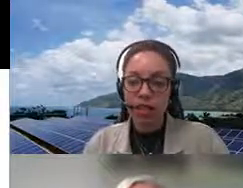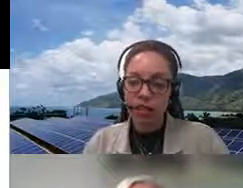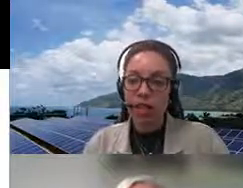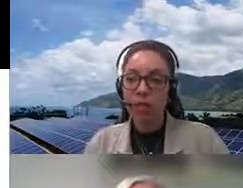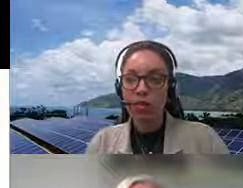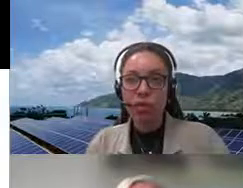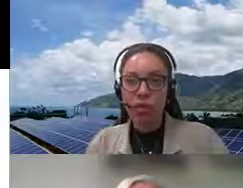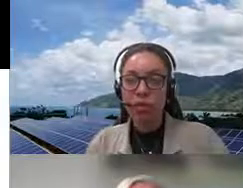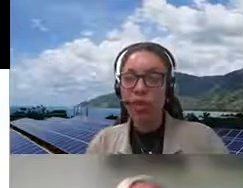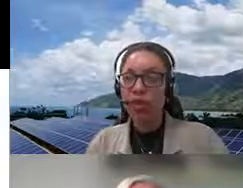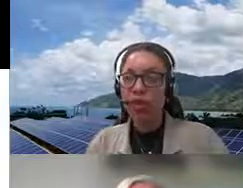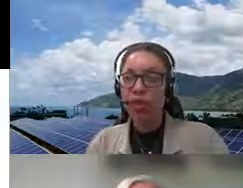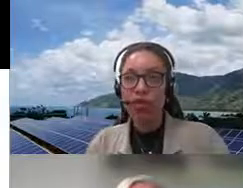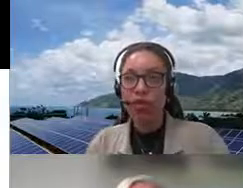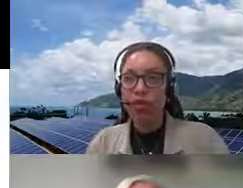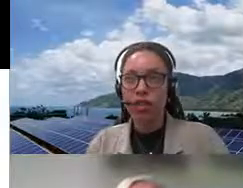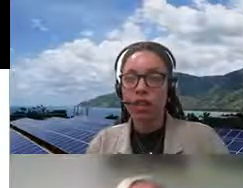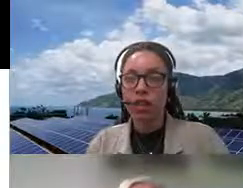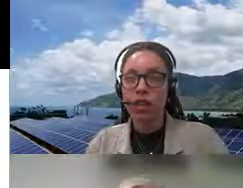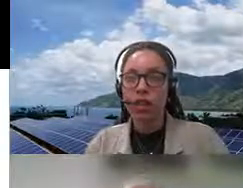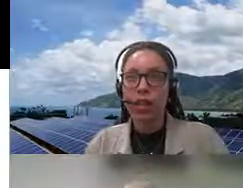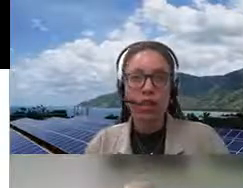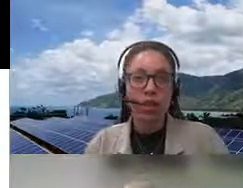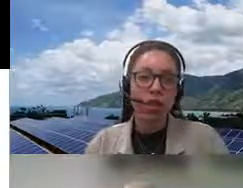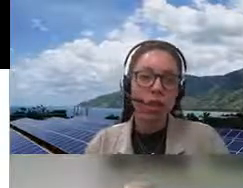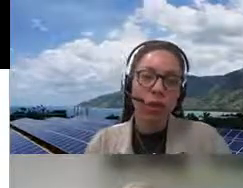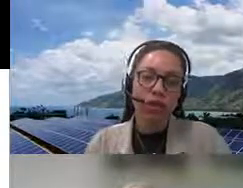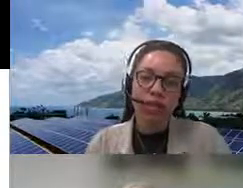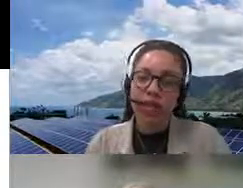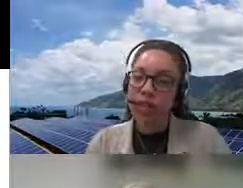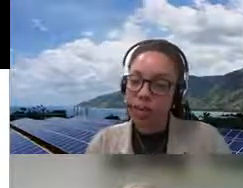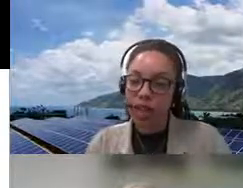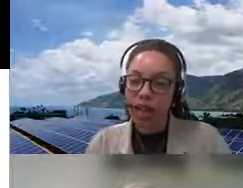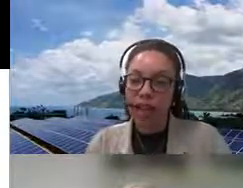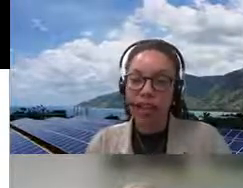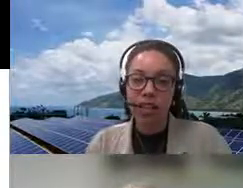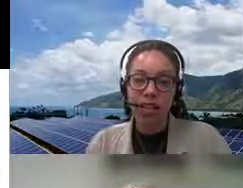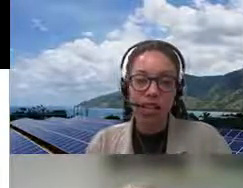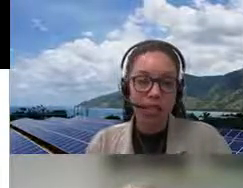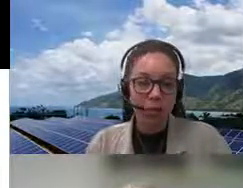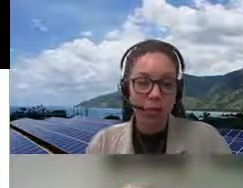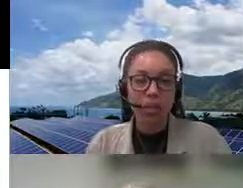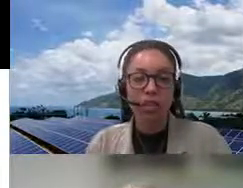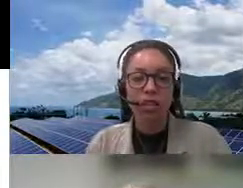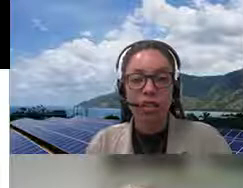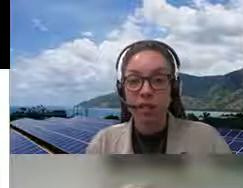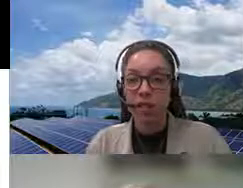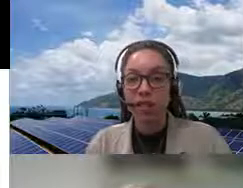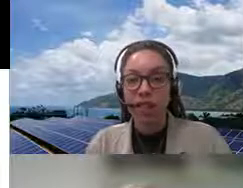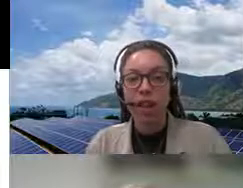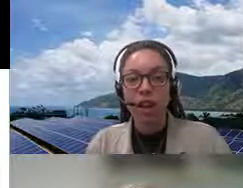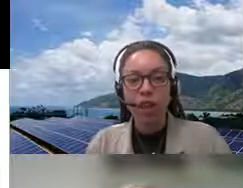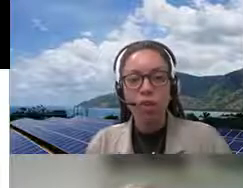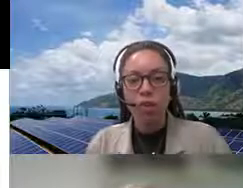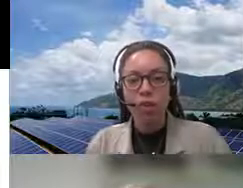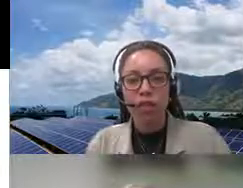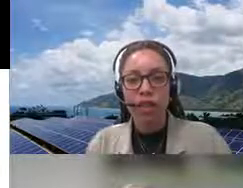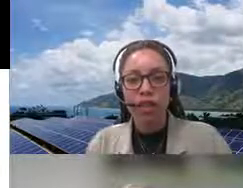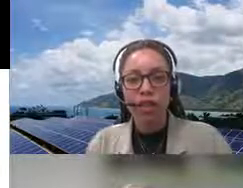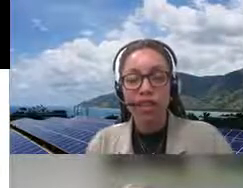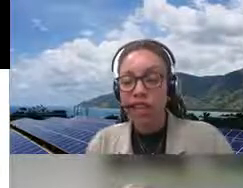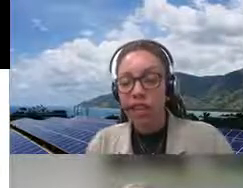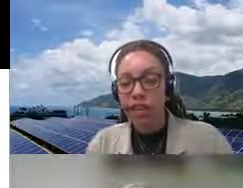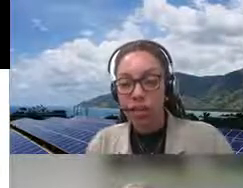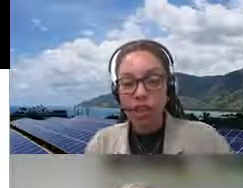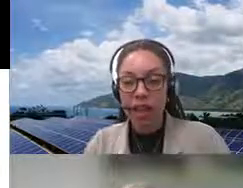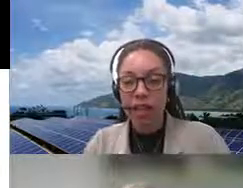policies and objectives that he's put forward, but just, you know, a couple of weeks ago, the Queensland State Energy Plan and other reciprocal and similarly